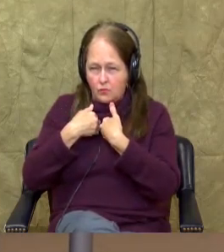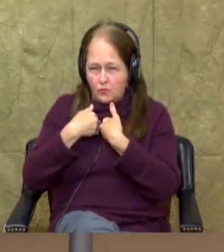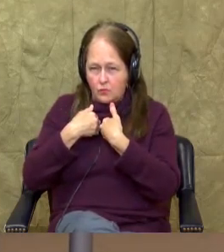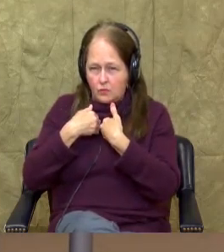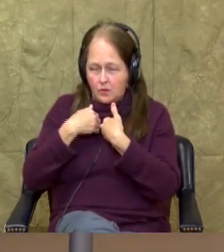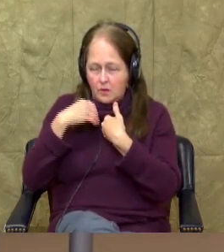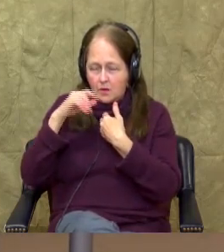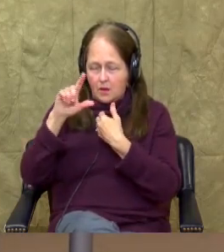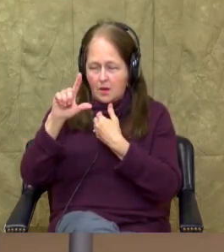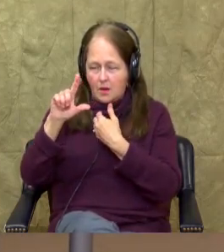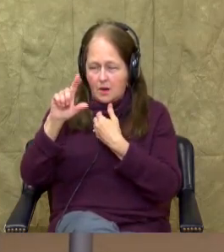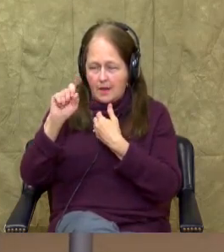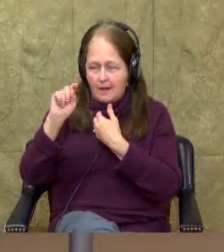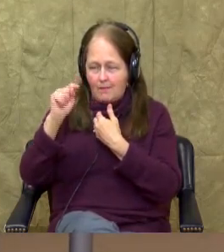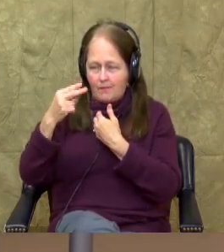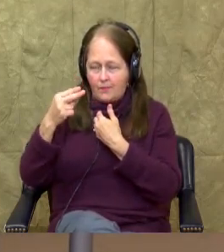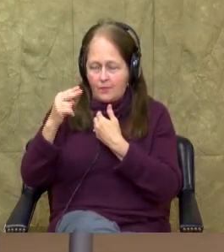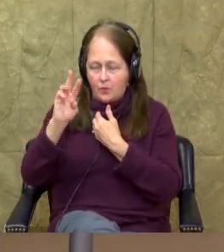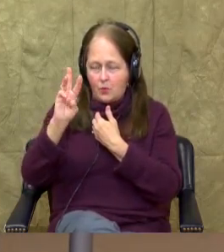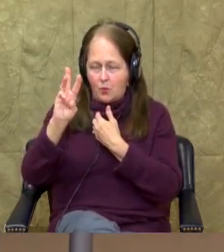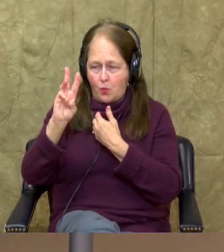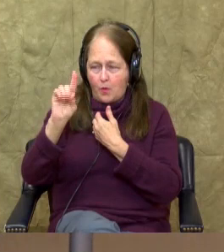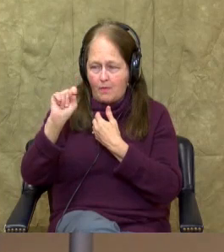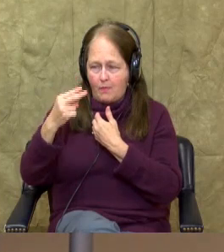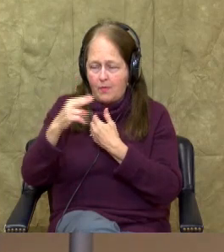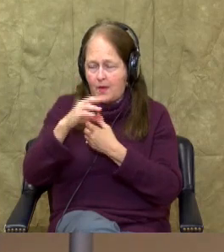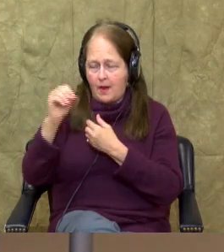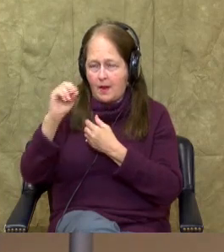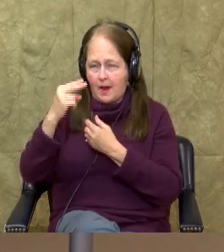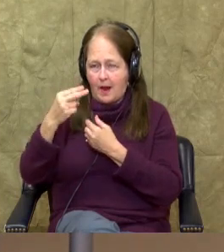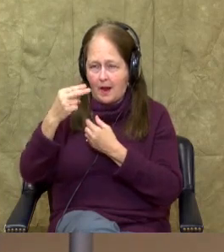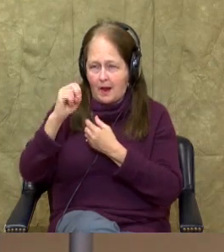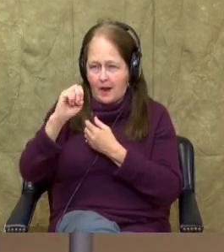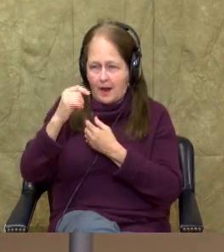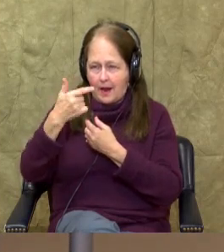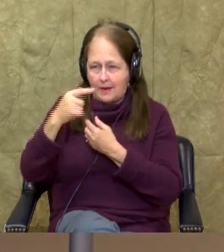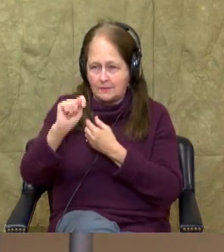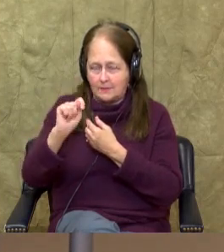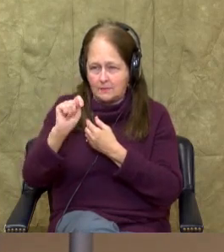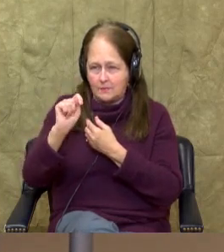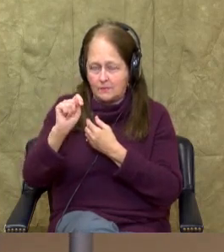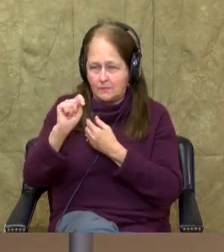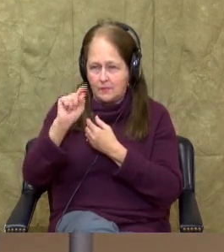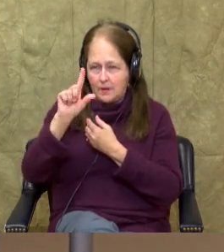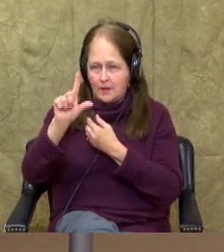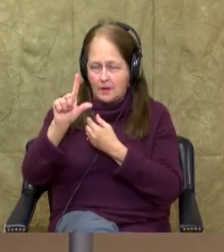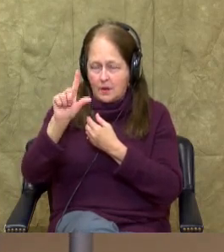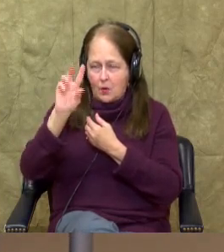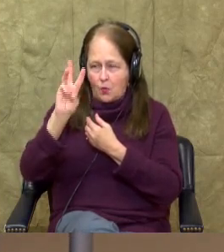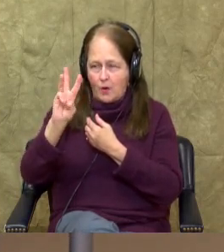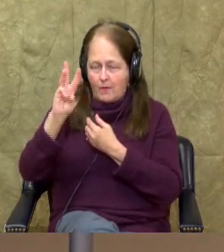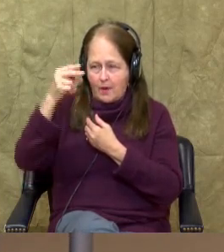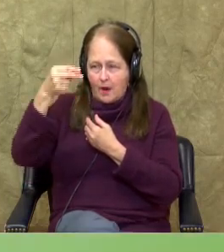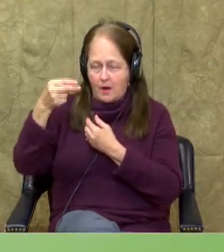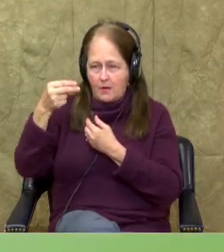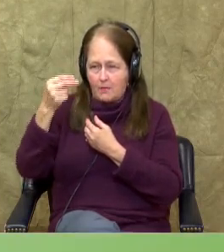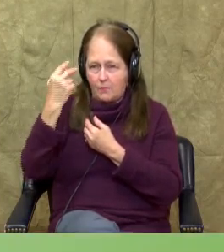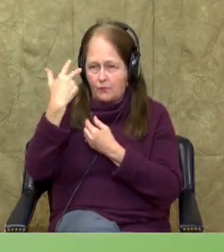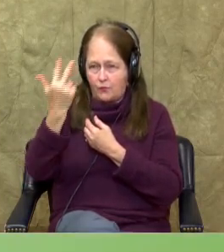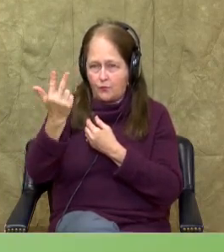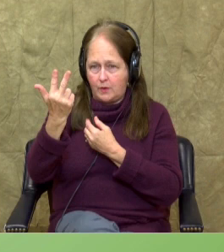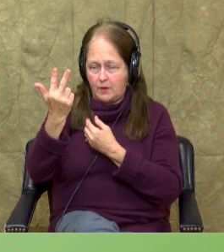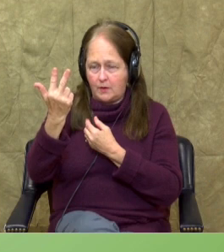length, width, and height. So therefore, length, width, and height,